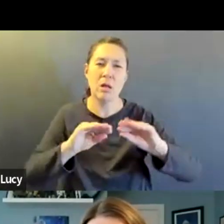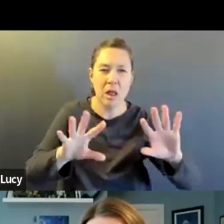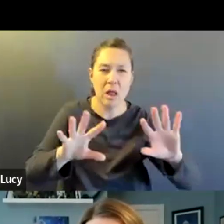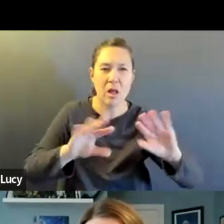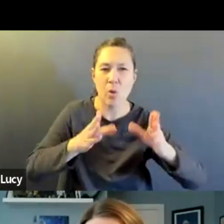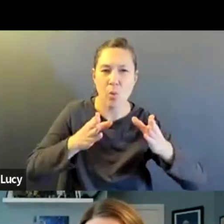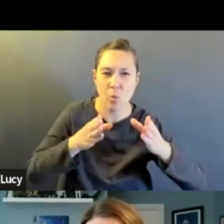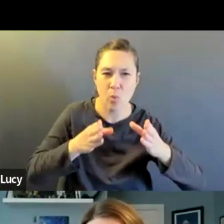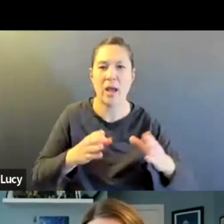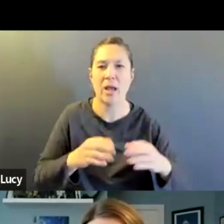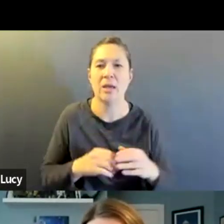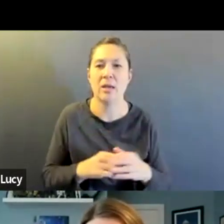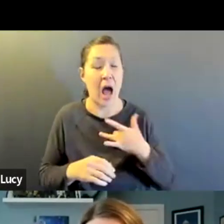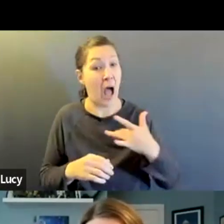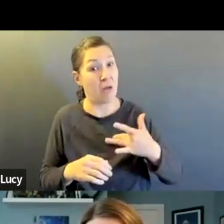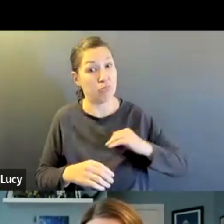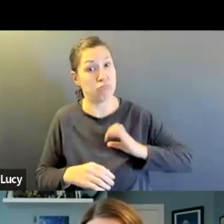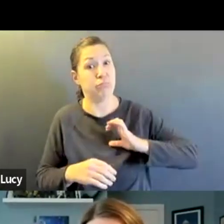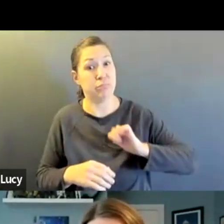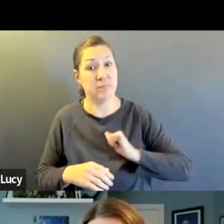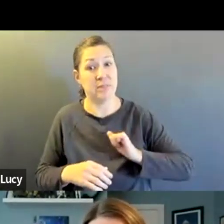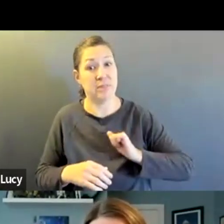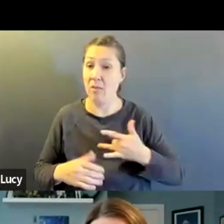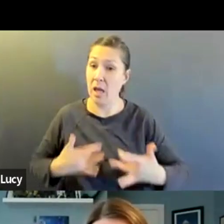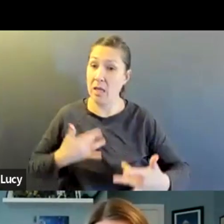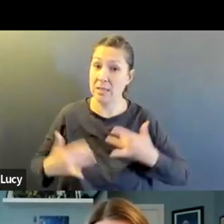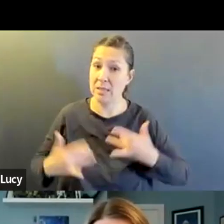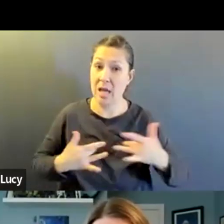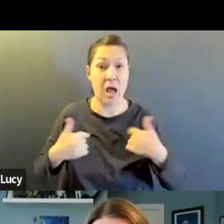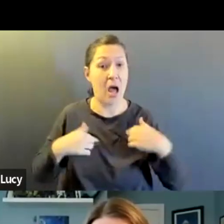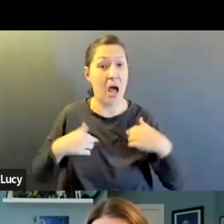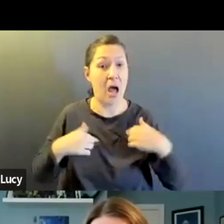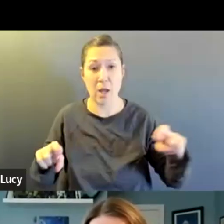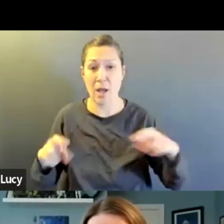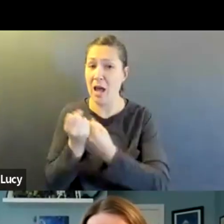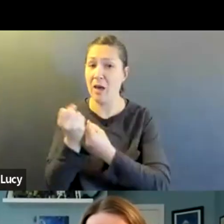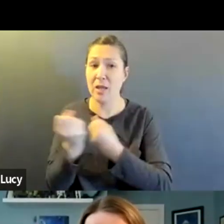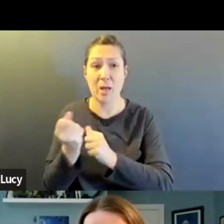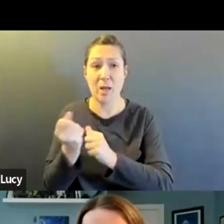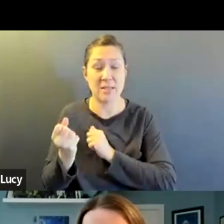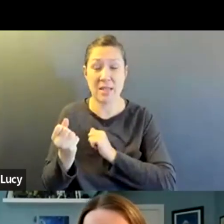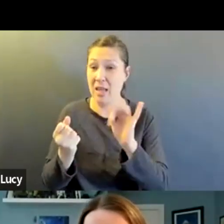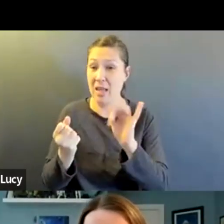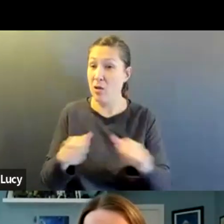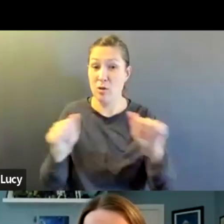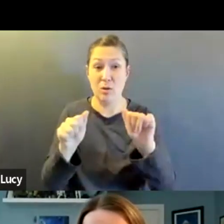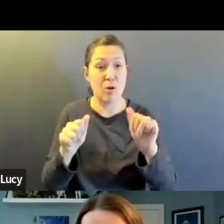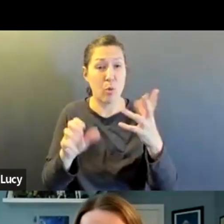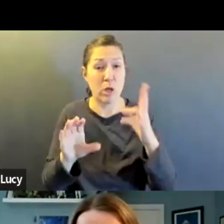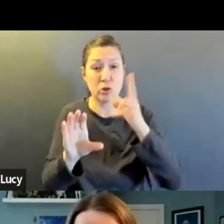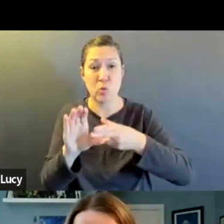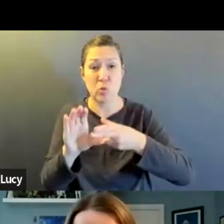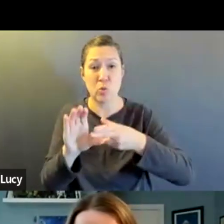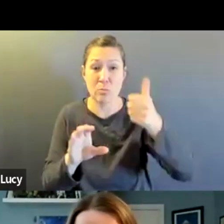I know I feel energized and excited, and I will say ready to advocate. And if anybody wants to join us tomorrow at